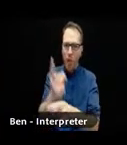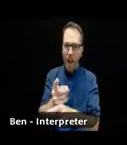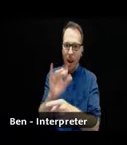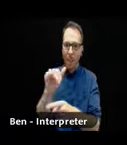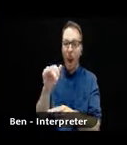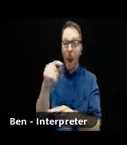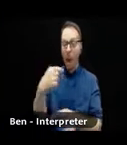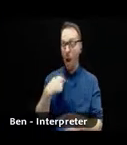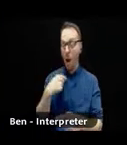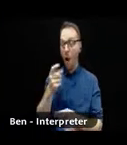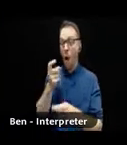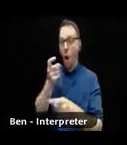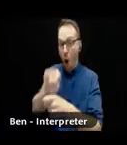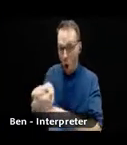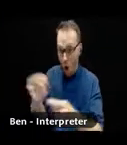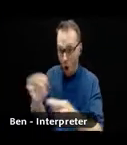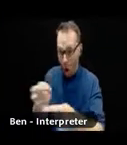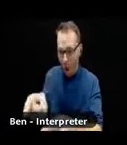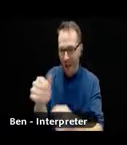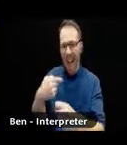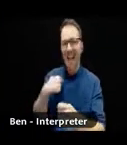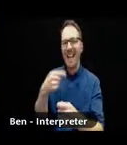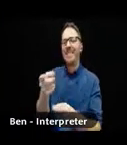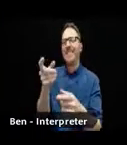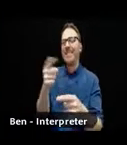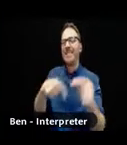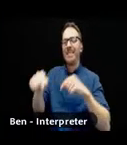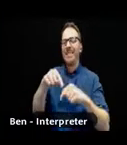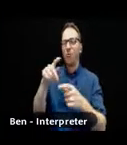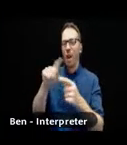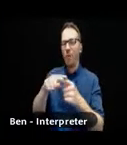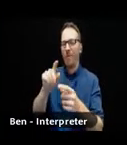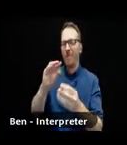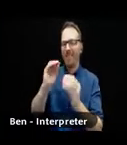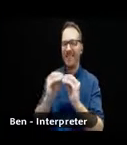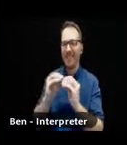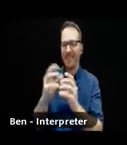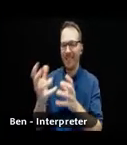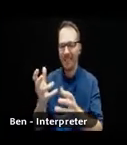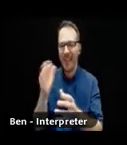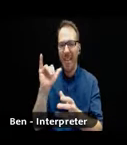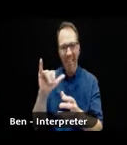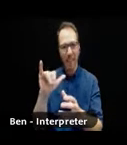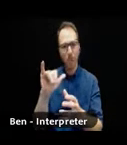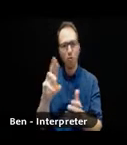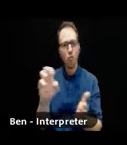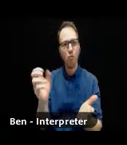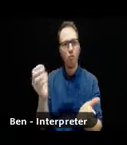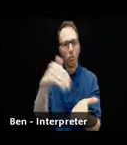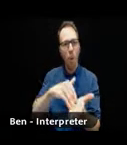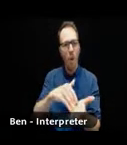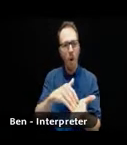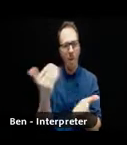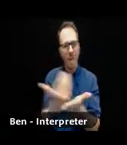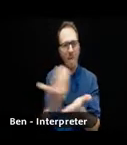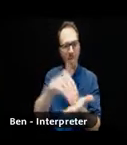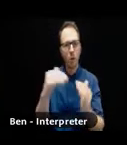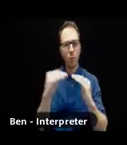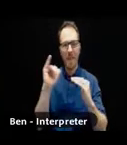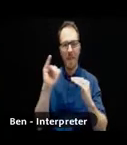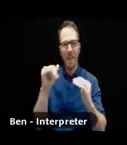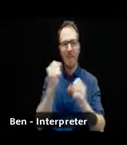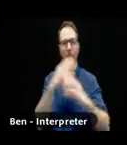you've harmed, right? And that this is the orientation around restorative justice in terms of, yeah, this is the big